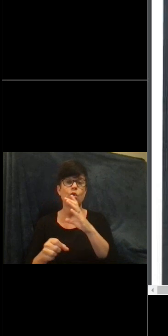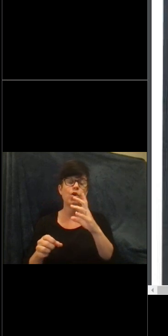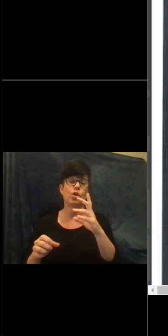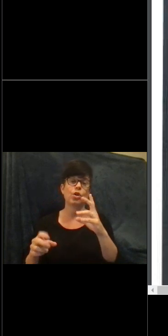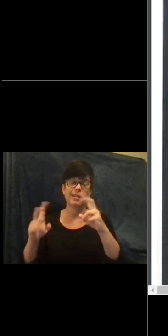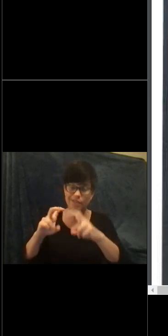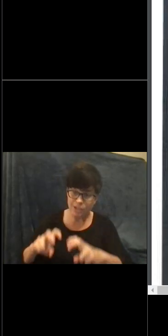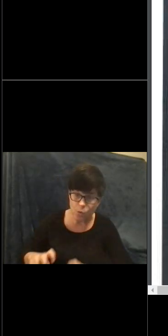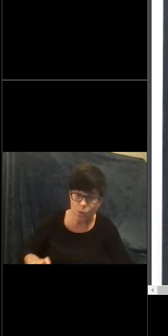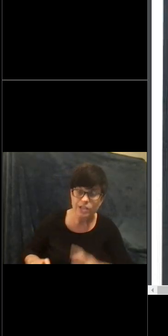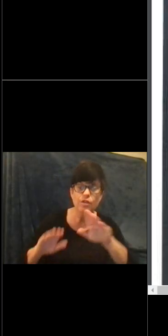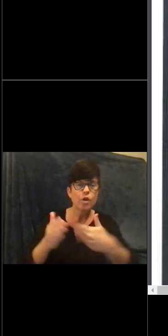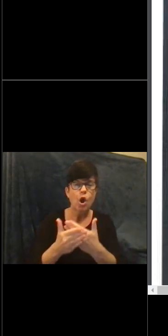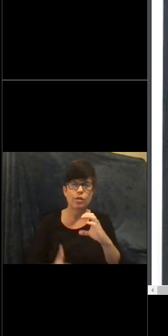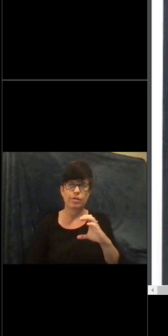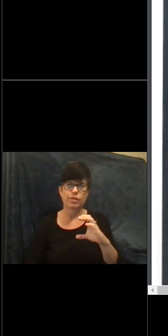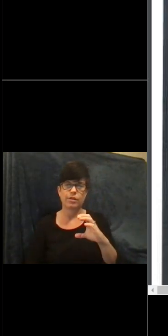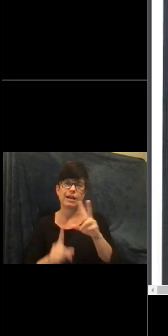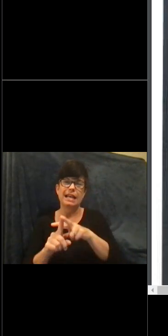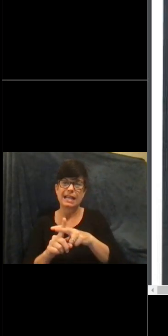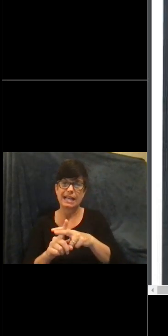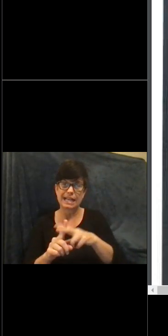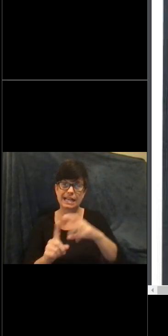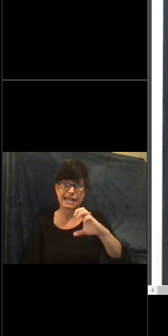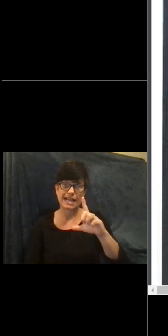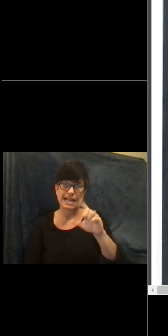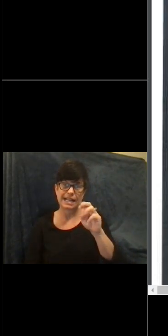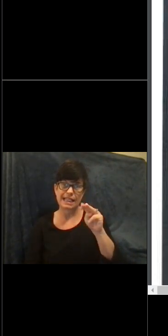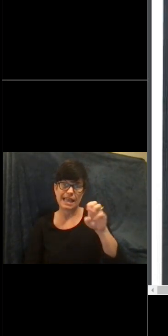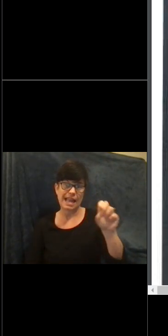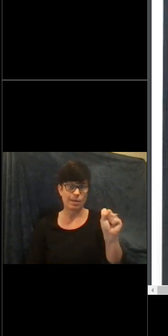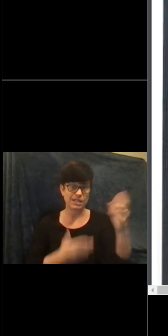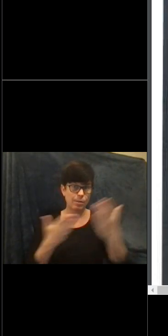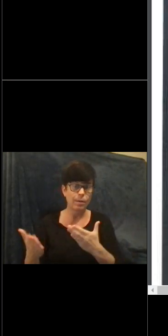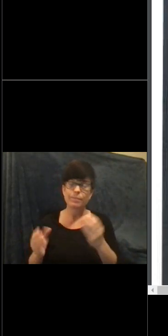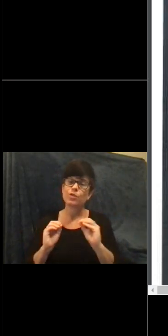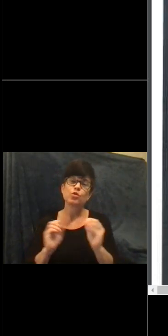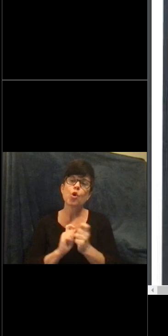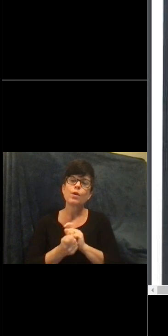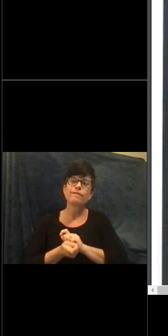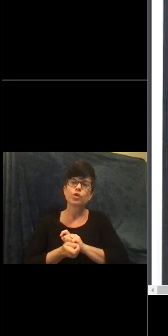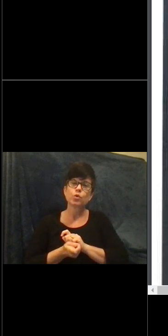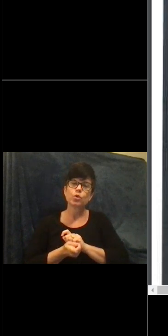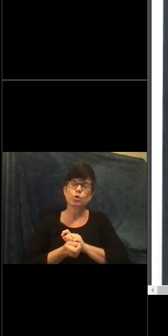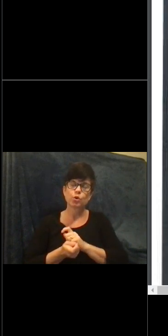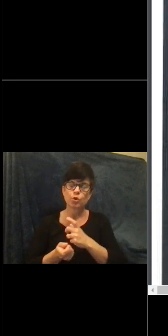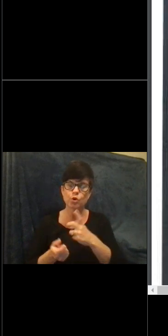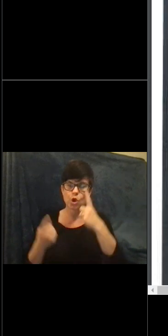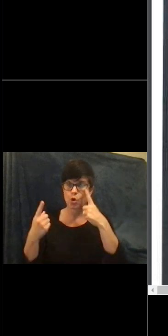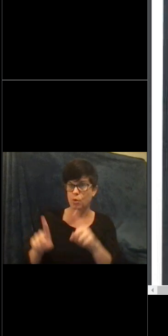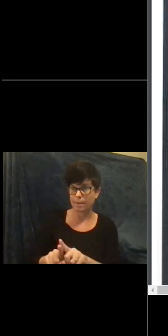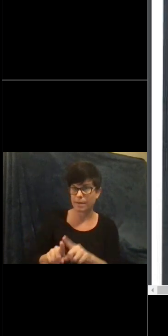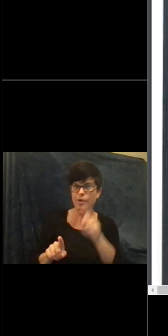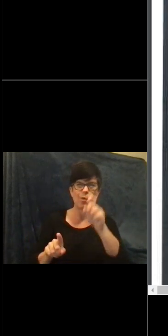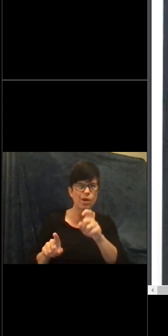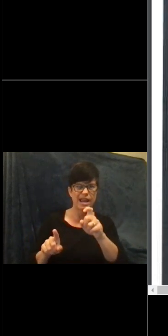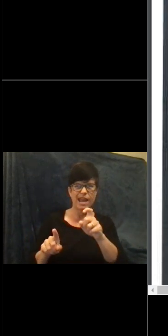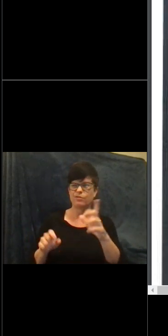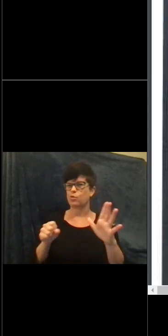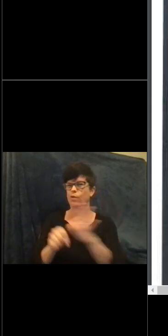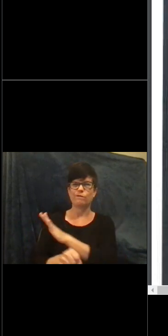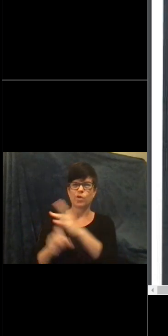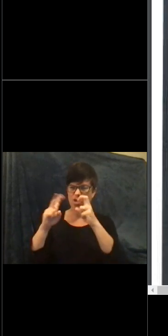brought. Again, there is no reverter provision in this agreement. We would have to do a full analysis of all of the options for the claims